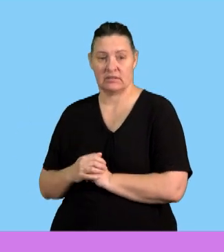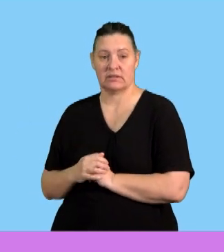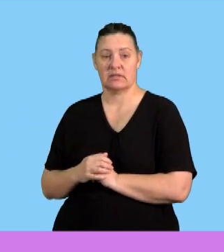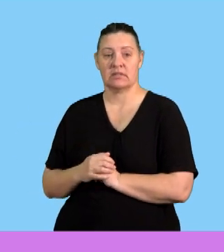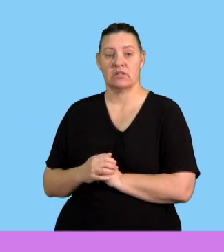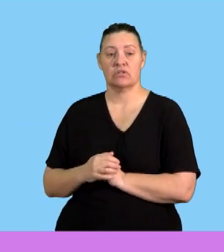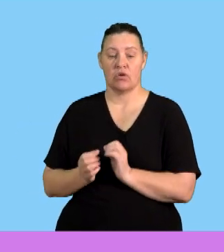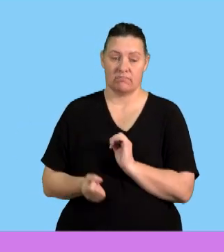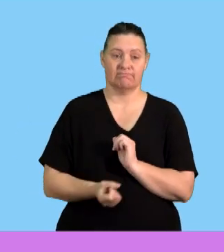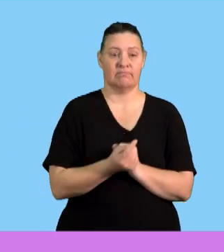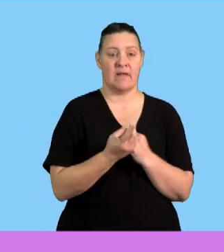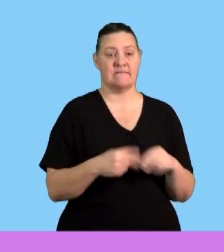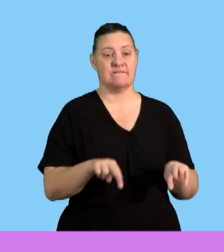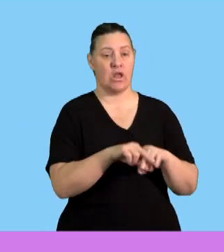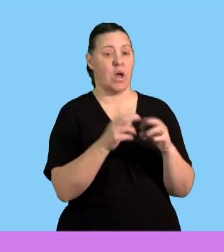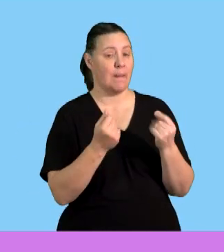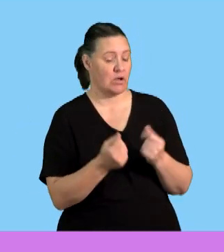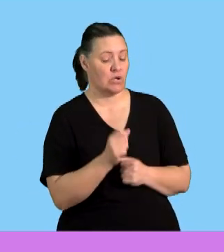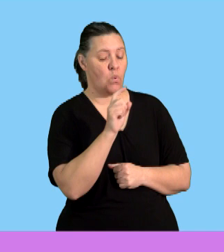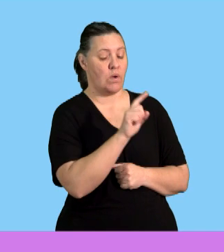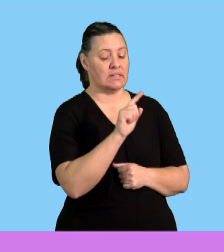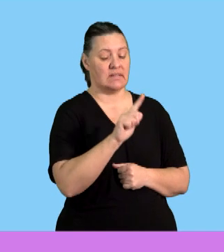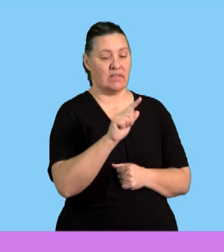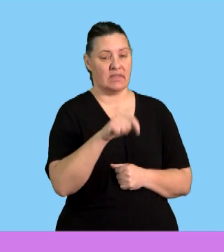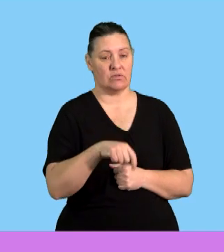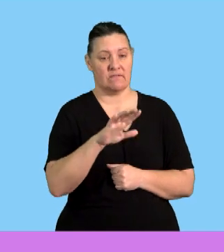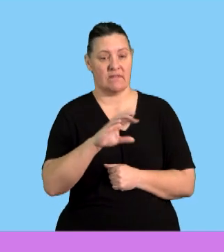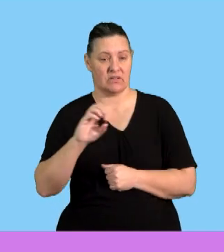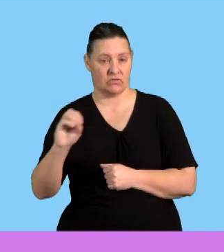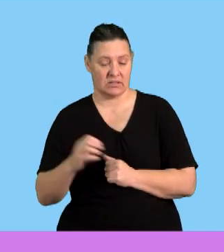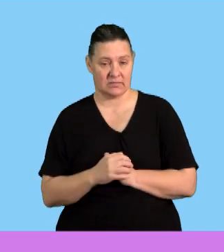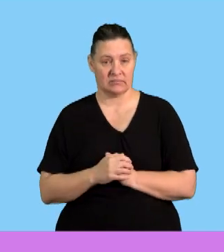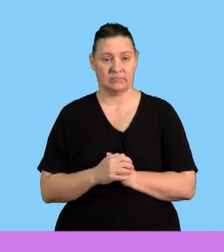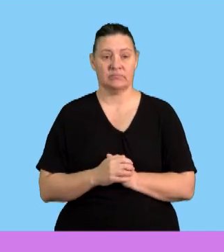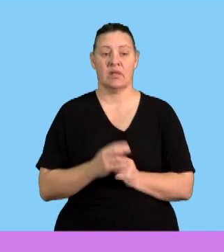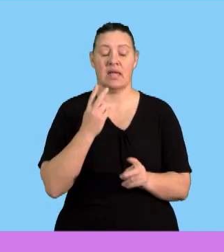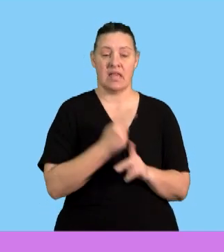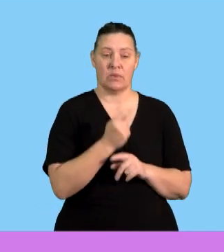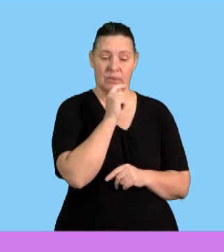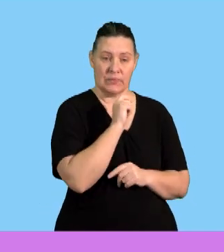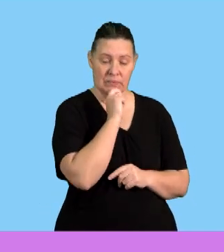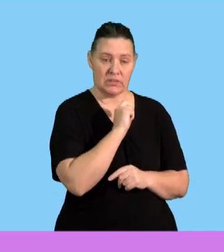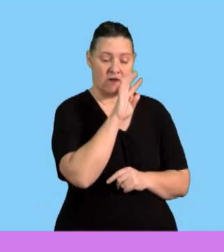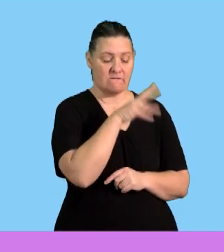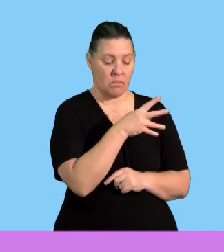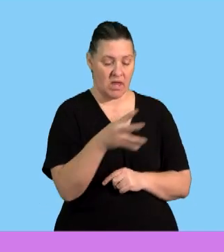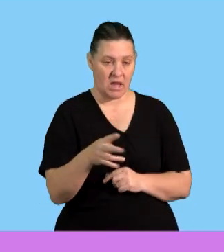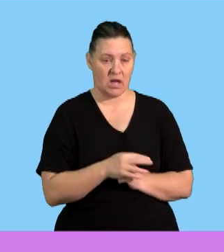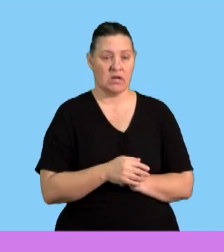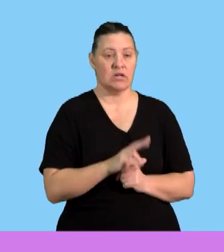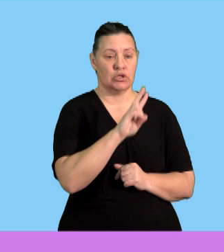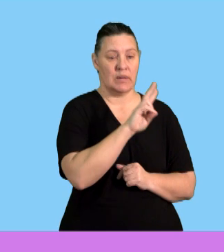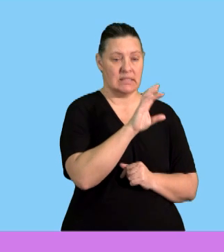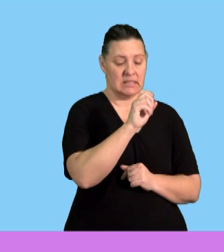2,500. So our initial value is 17,500. Then we used the